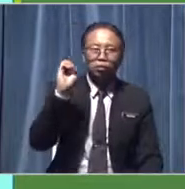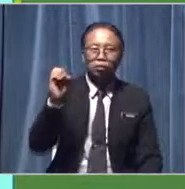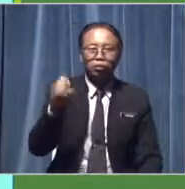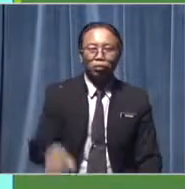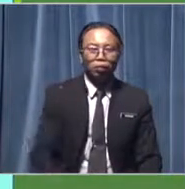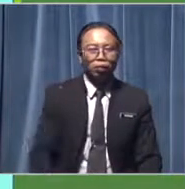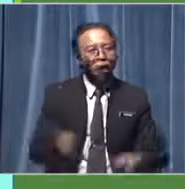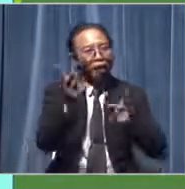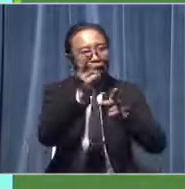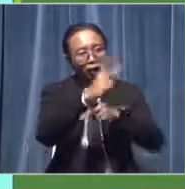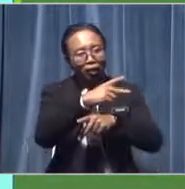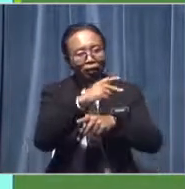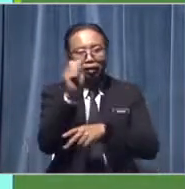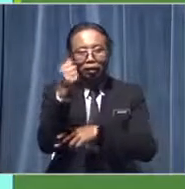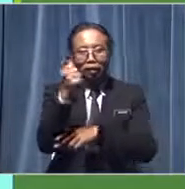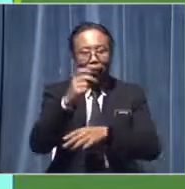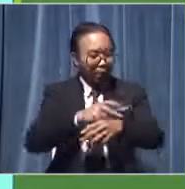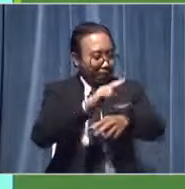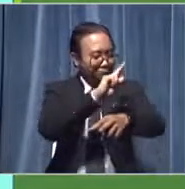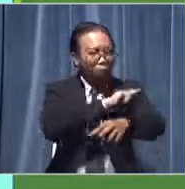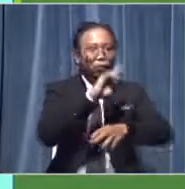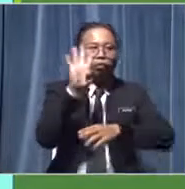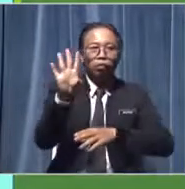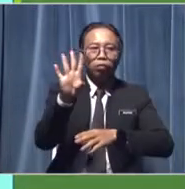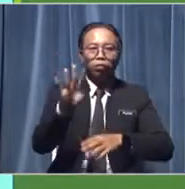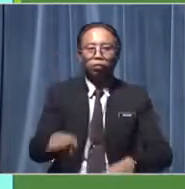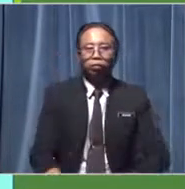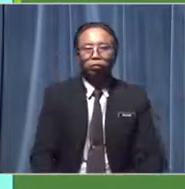1.00 times 10 power of 4 square.